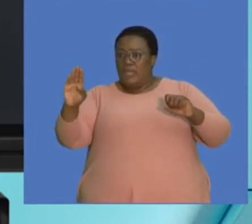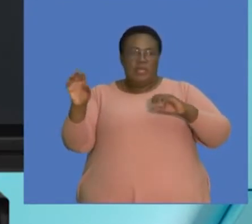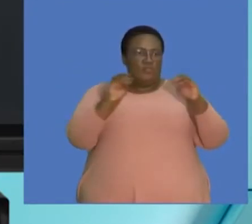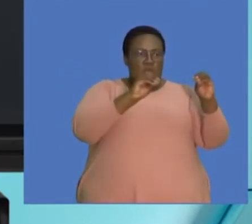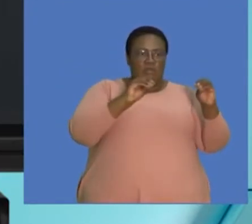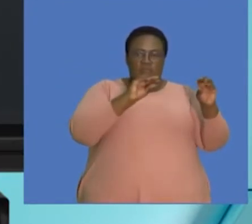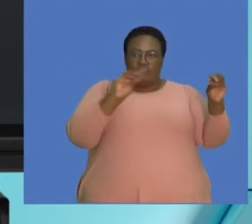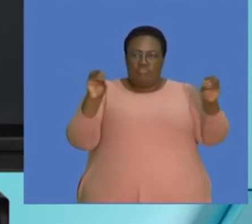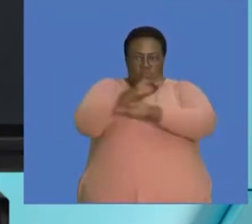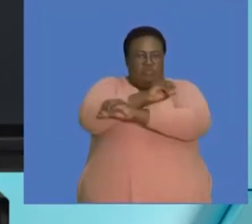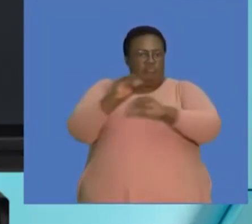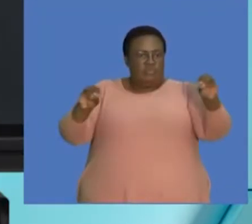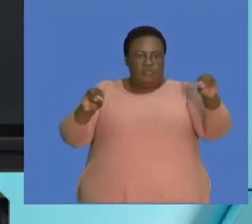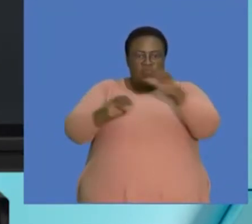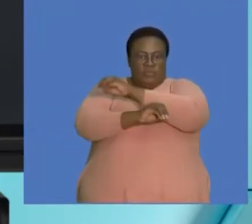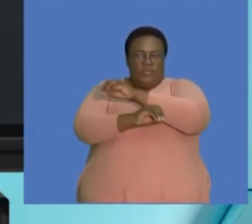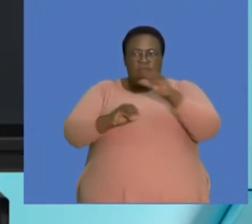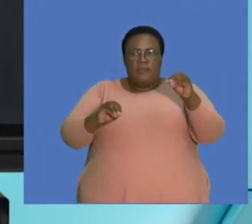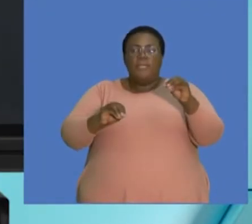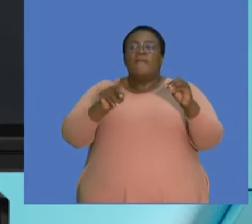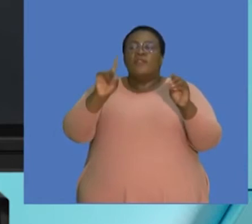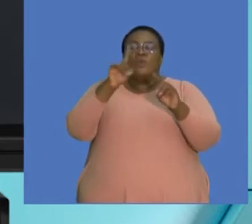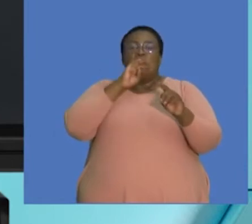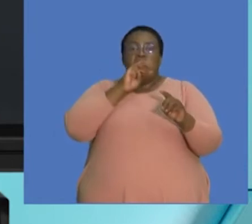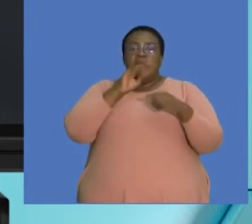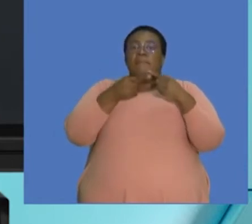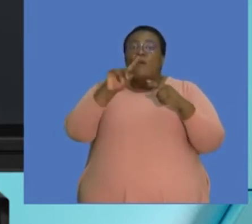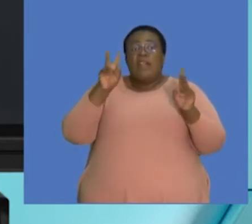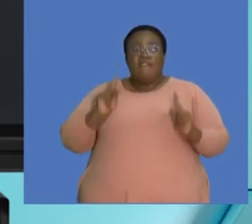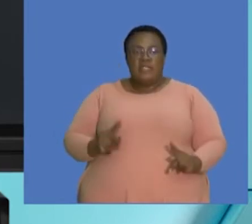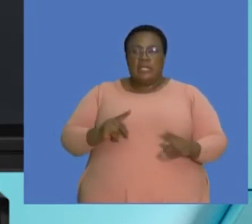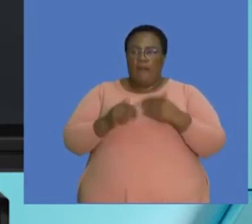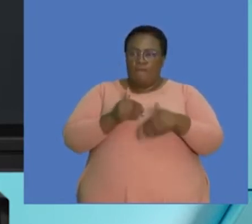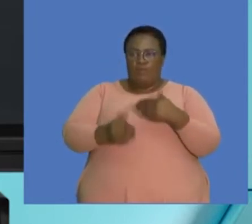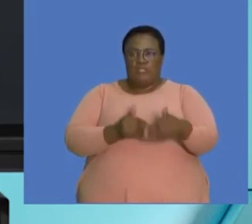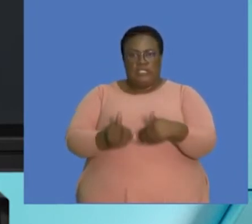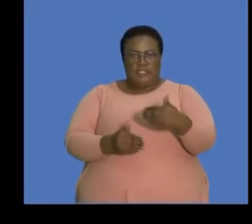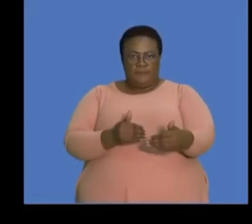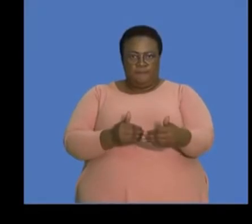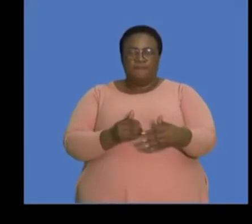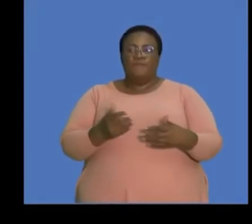But that's what we exactly mean when we talk about a physical process. All right. So